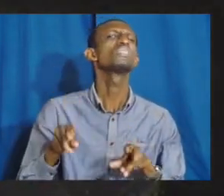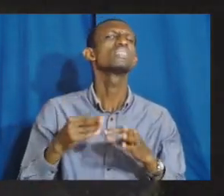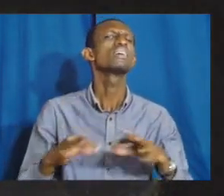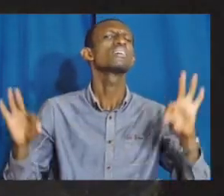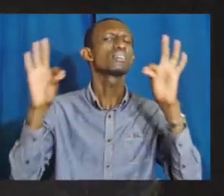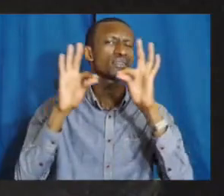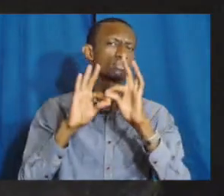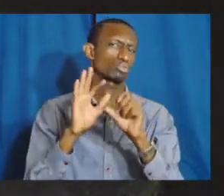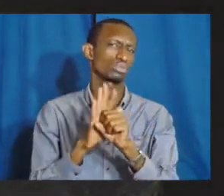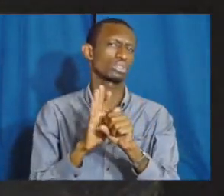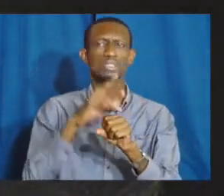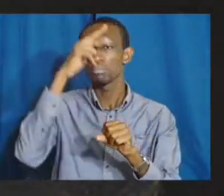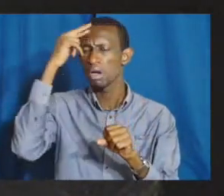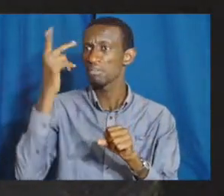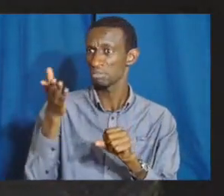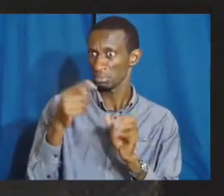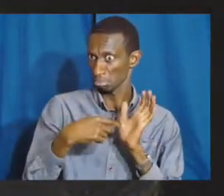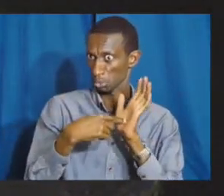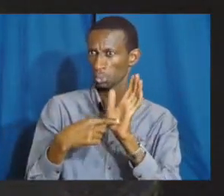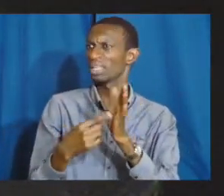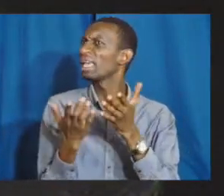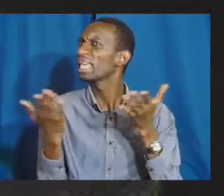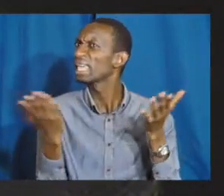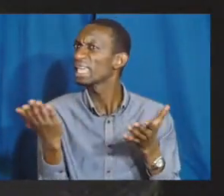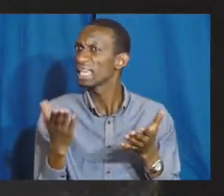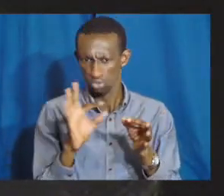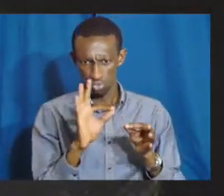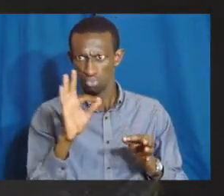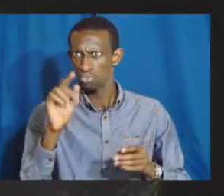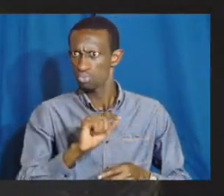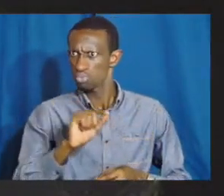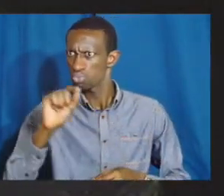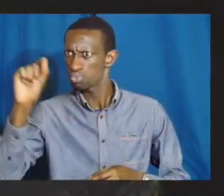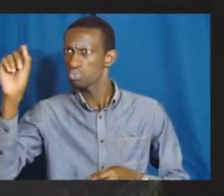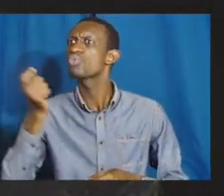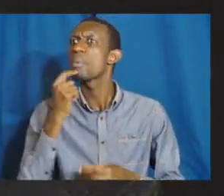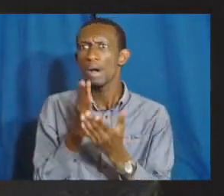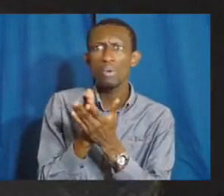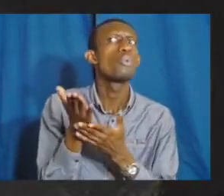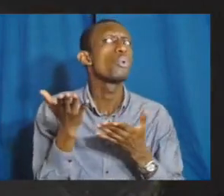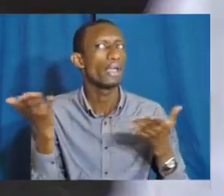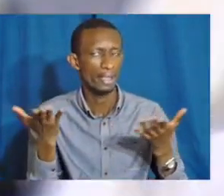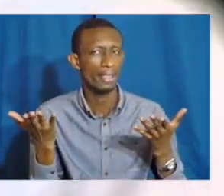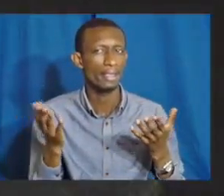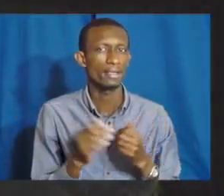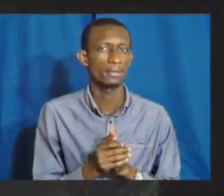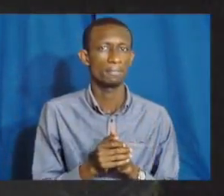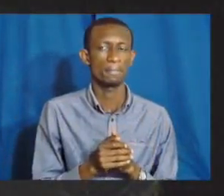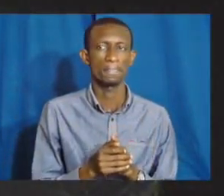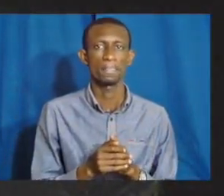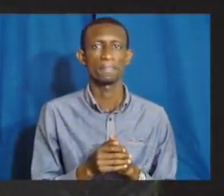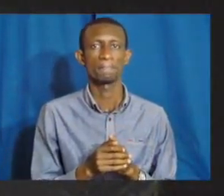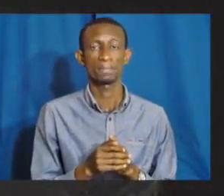show us where a line is cutting y-axis and x-axis. The